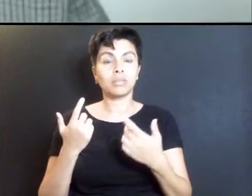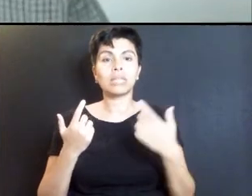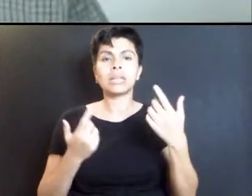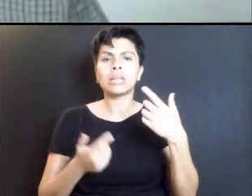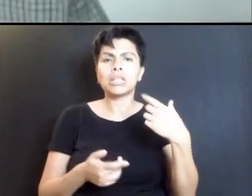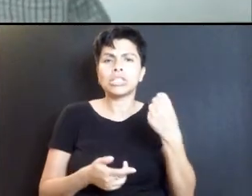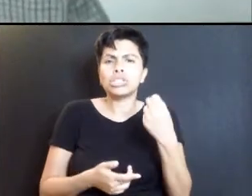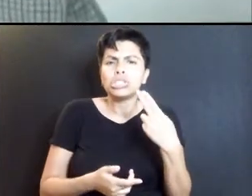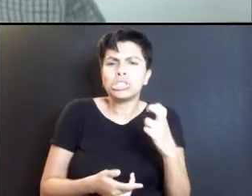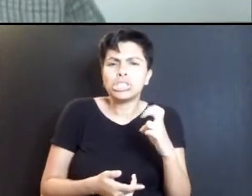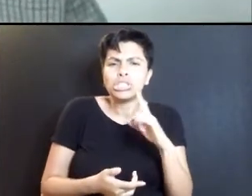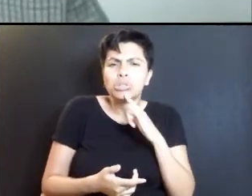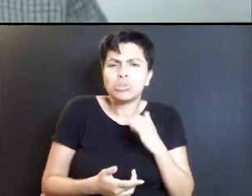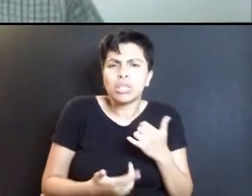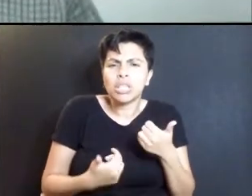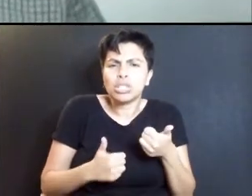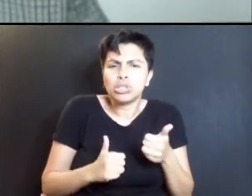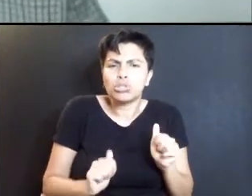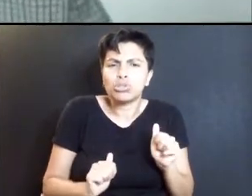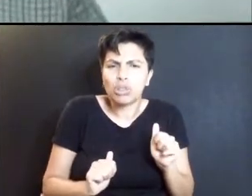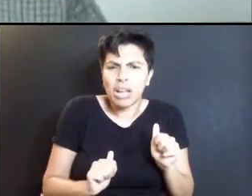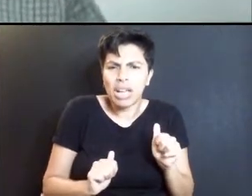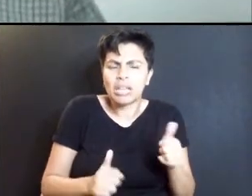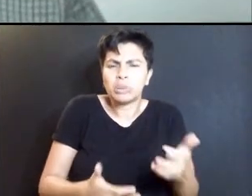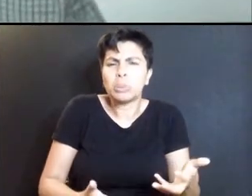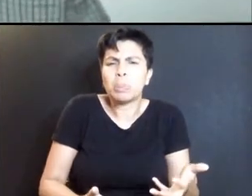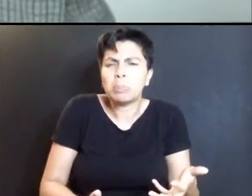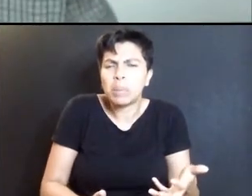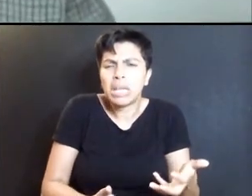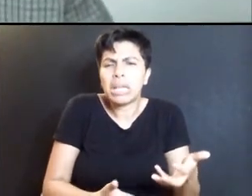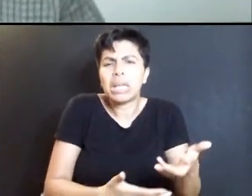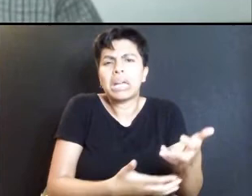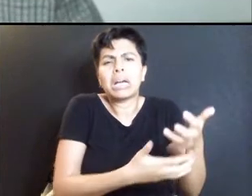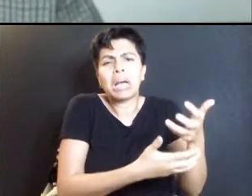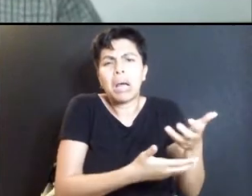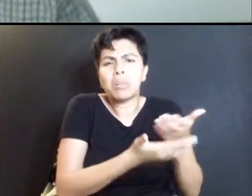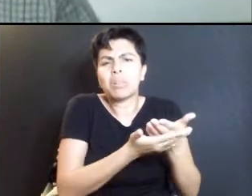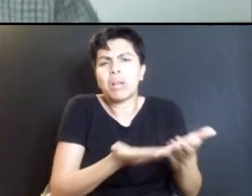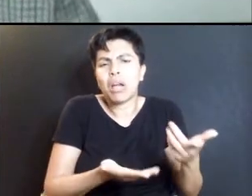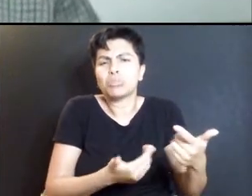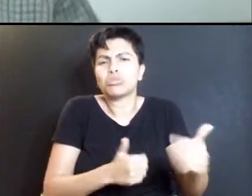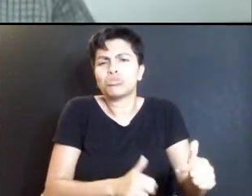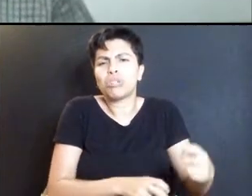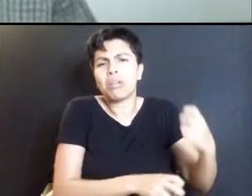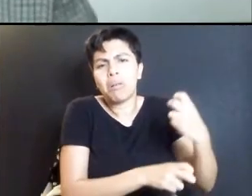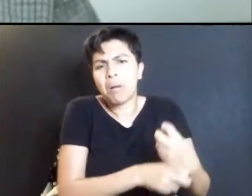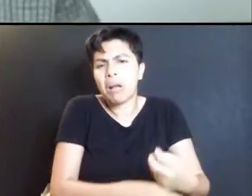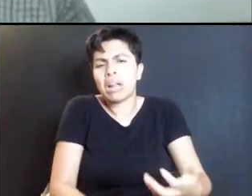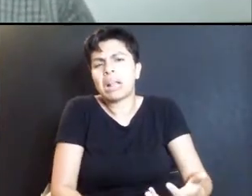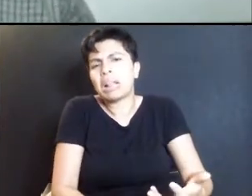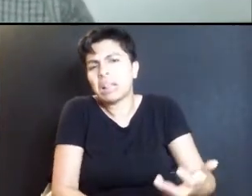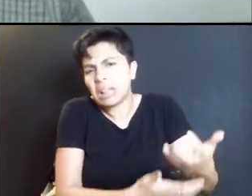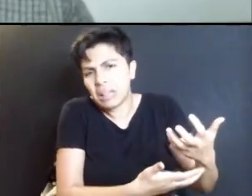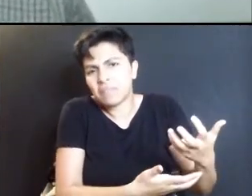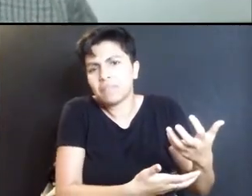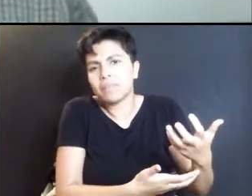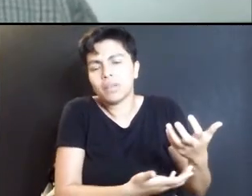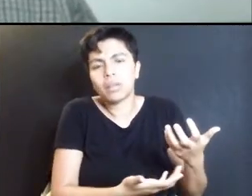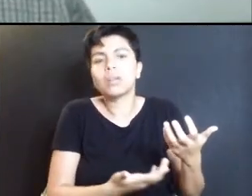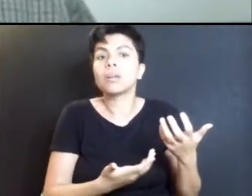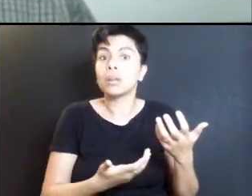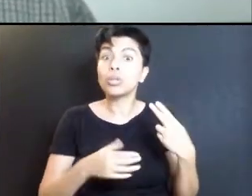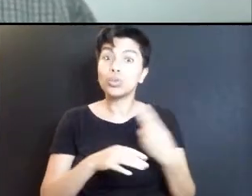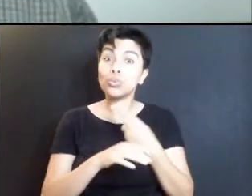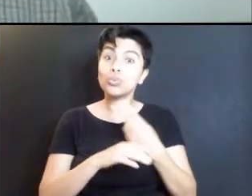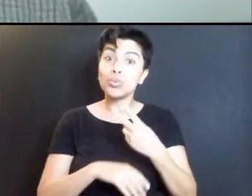She's really trying to pick up the object and she's trying very hard to lift it.